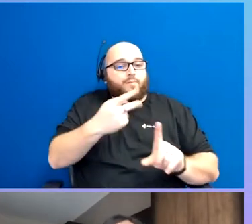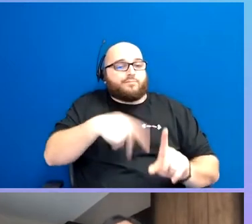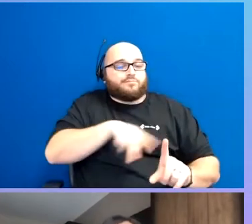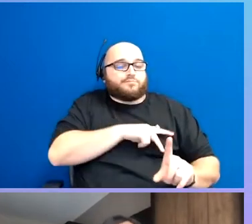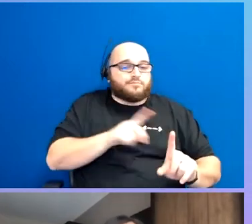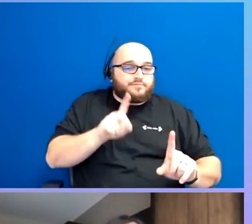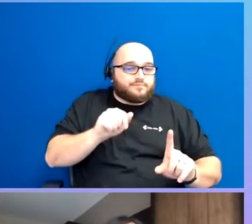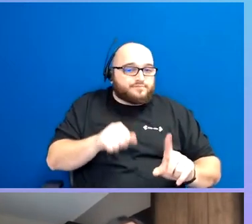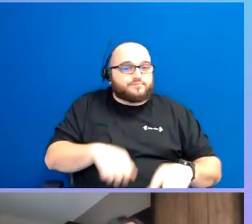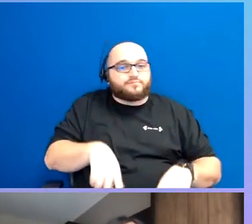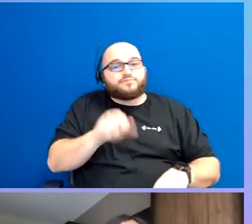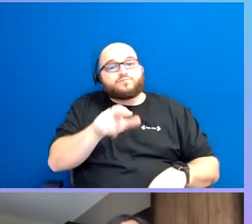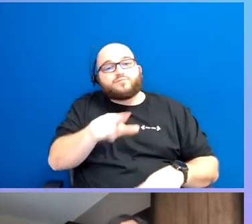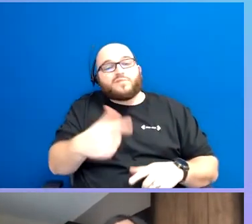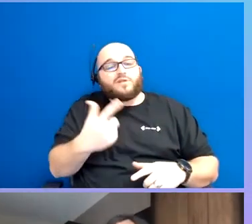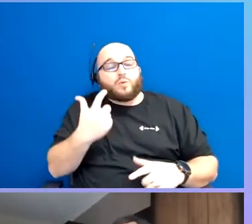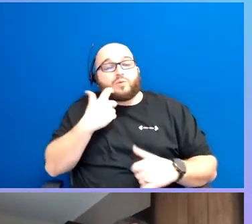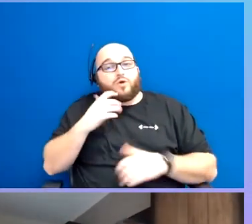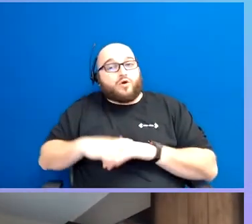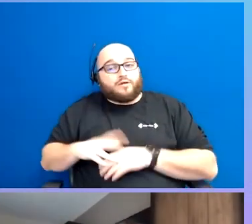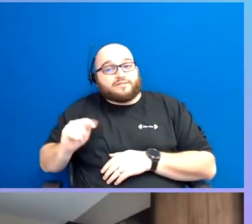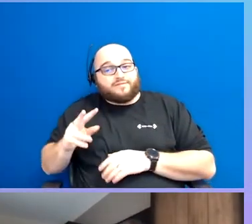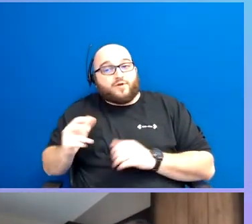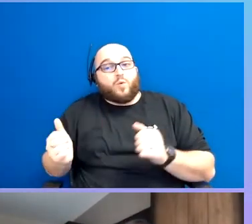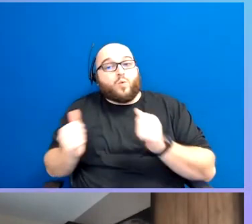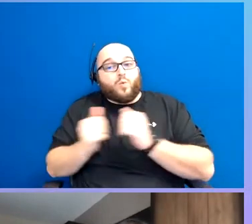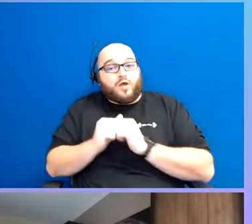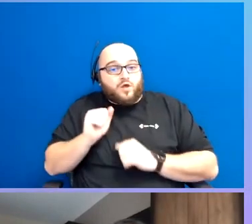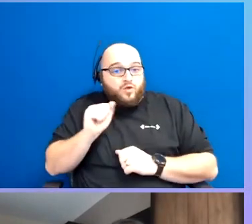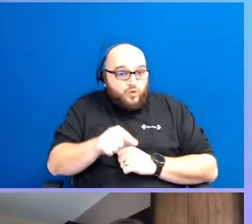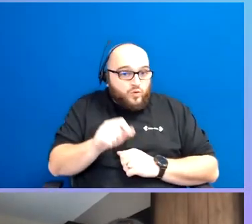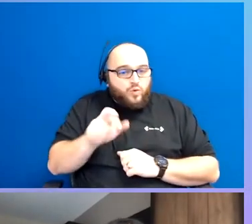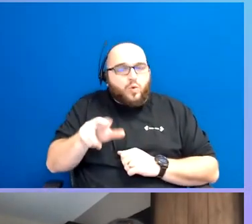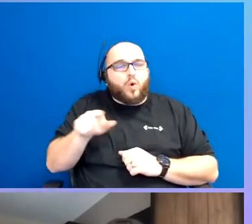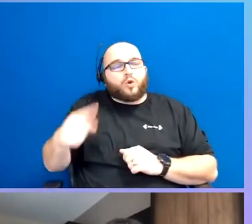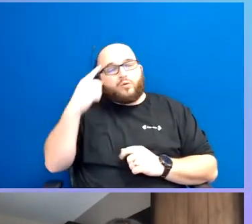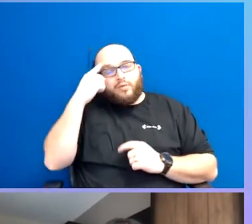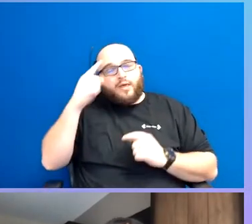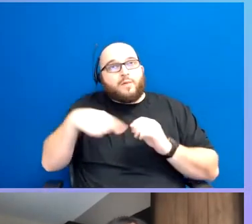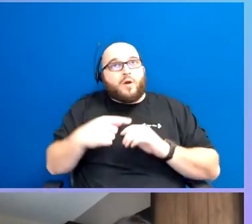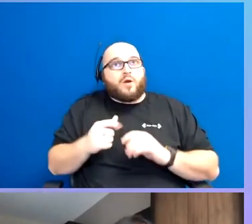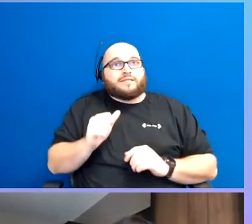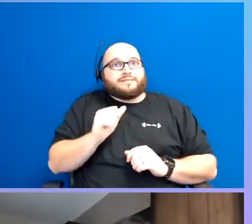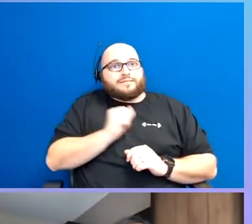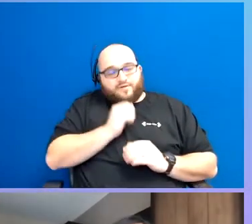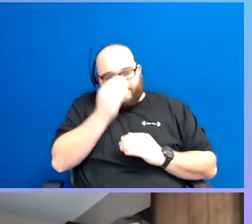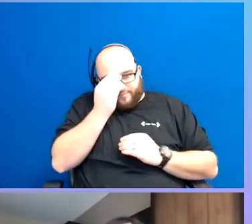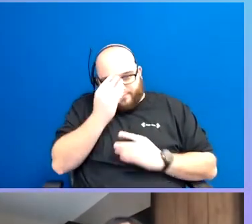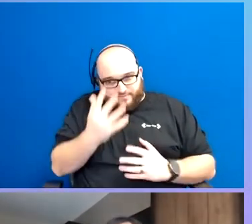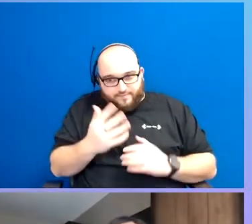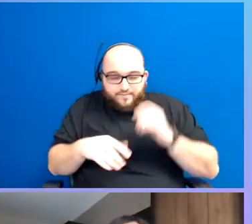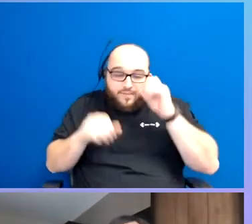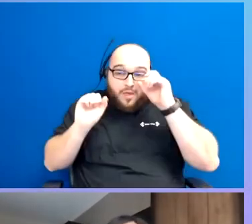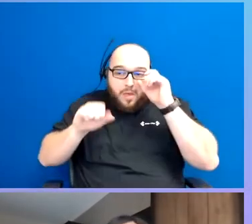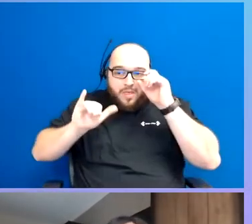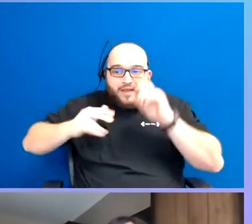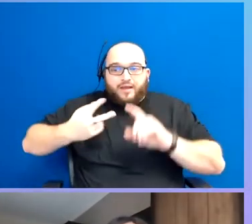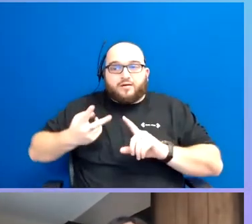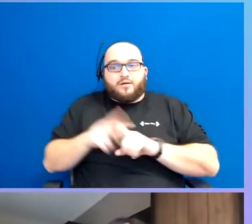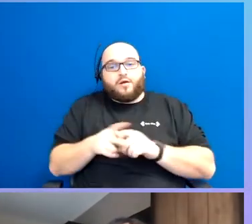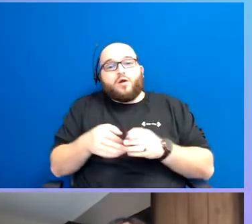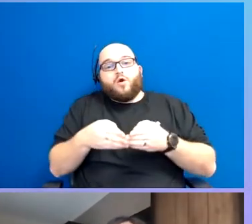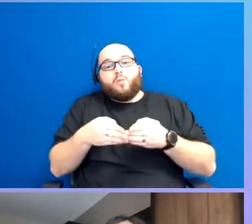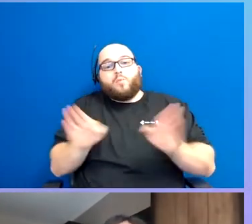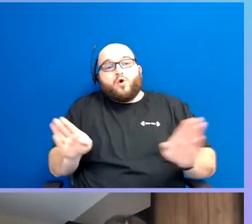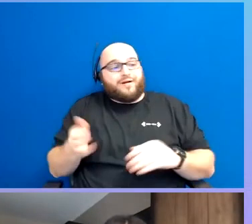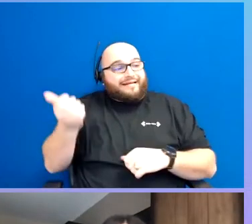previously participated in a show with you. Or you might be thinking about self-disclosed information. And this can apply very broadly. Anytime you